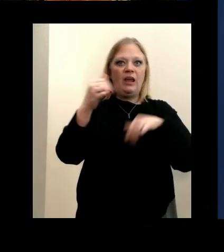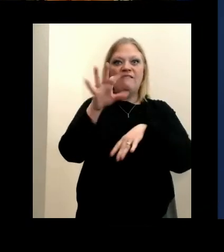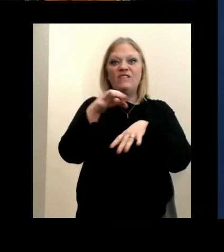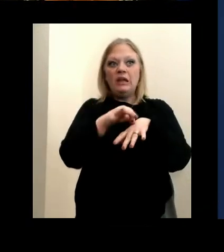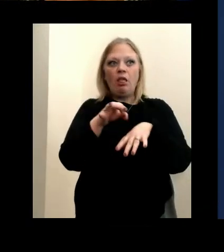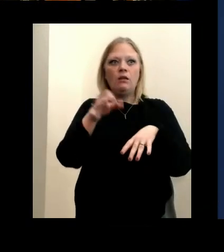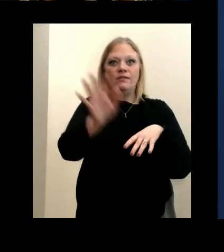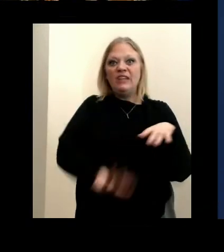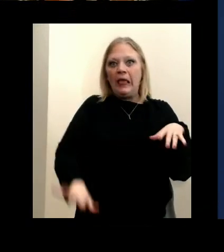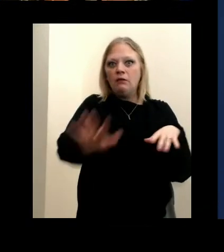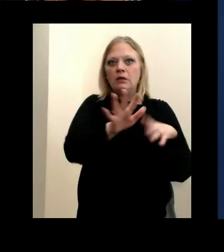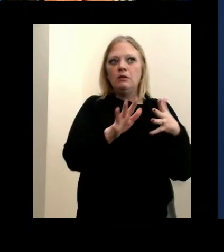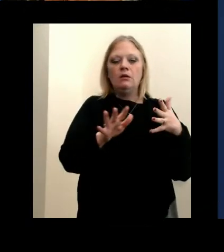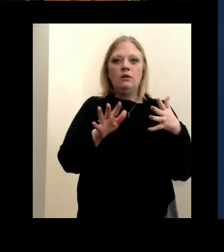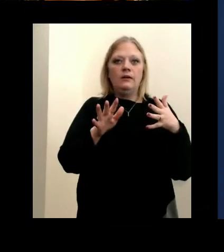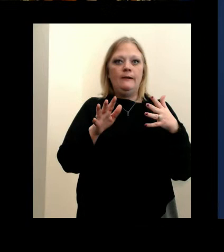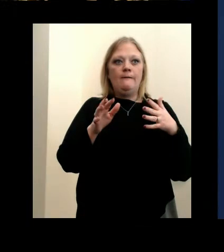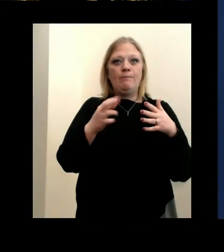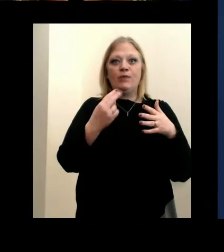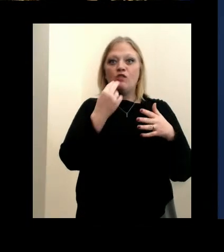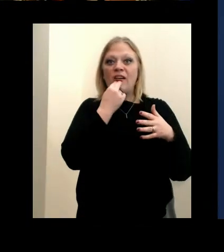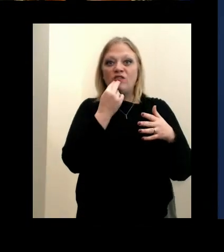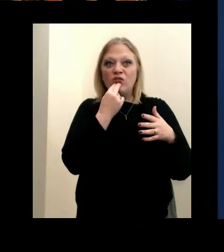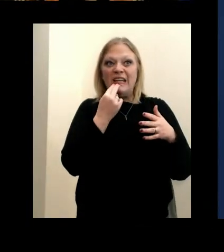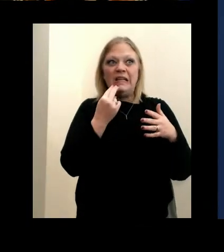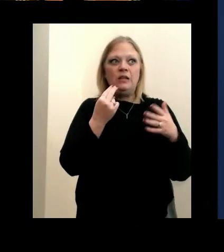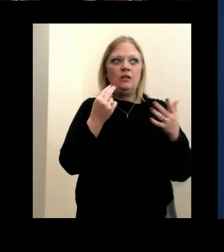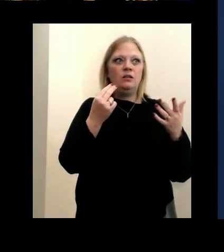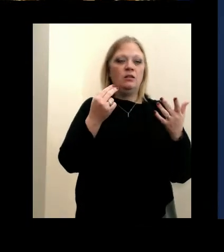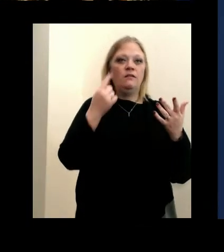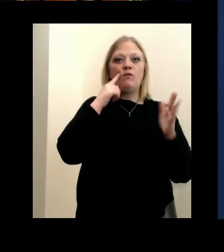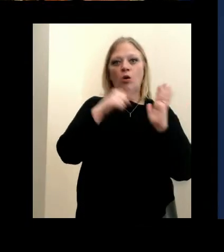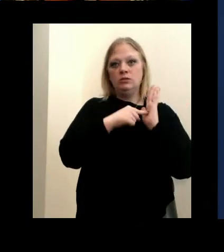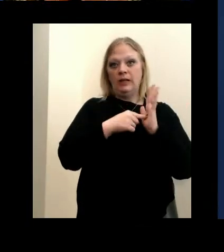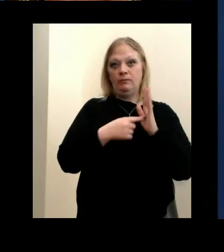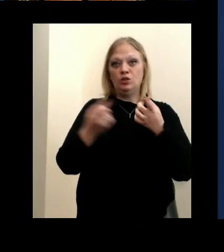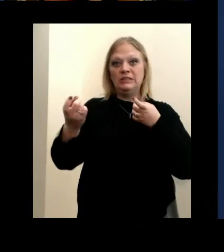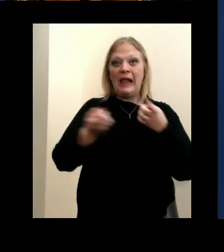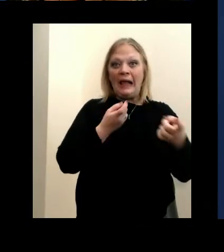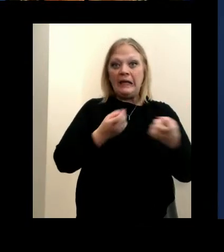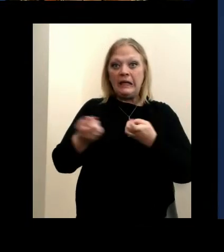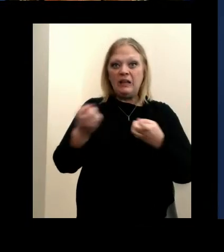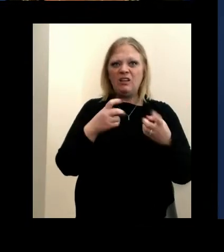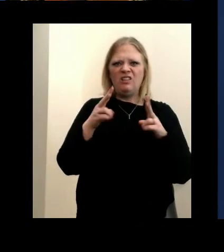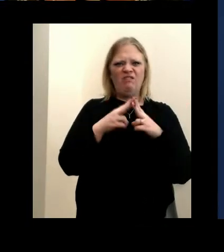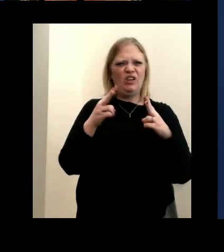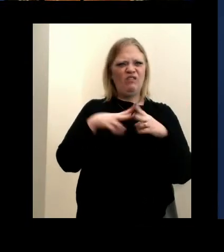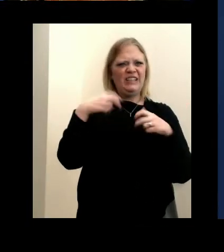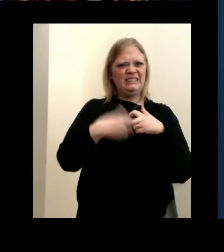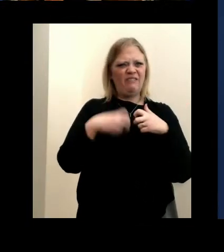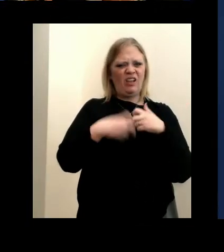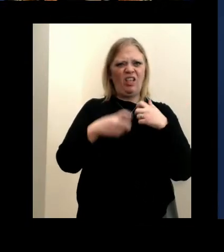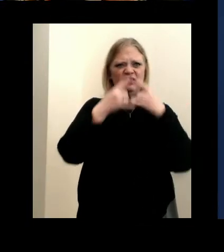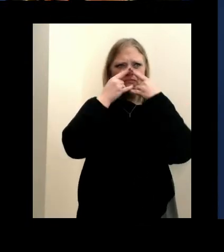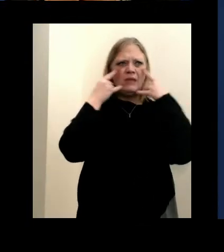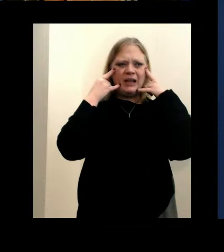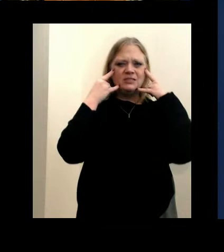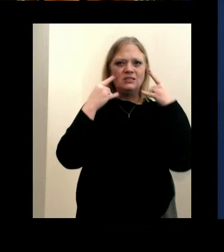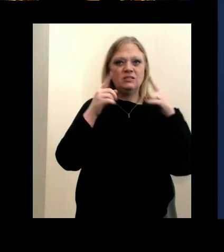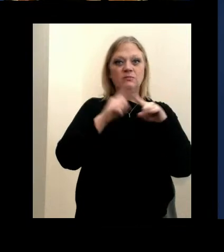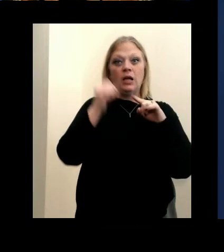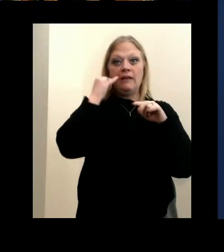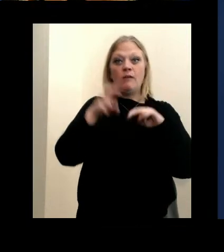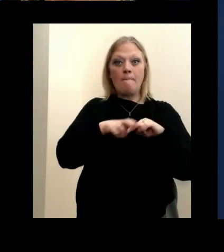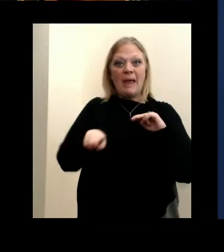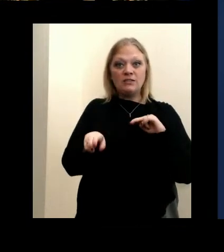field, being referees, like for example, skating, it would be very difficult for them to wear masks. But if you're on the bench